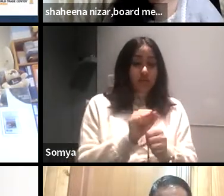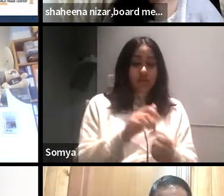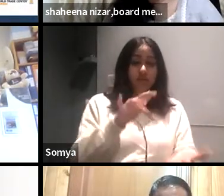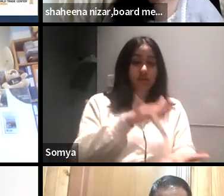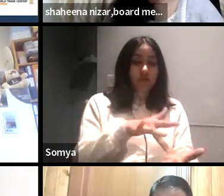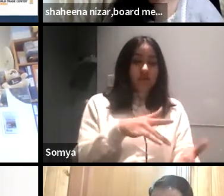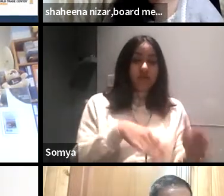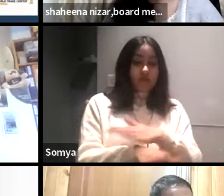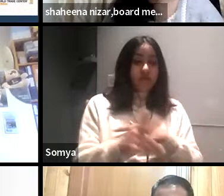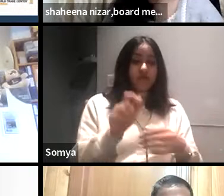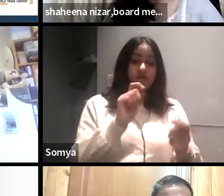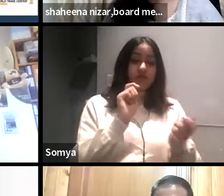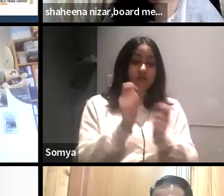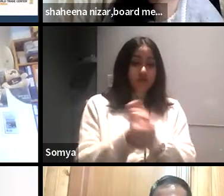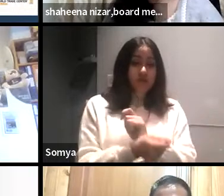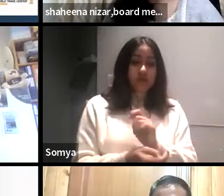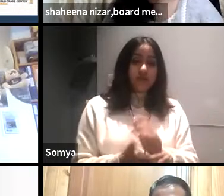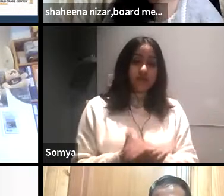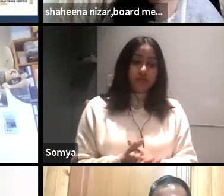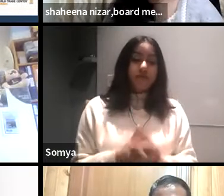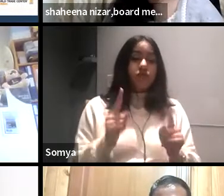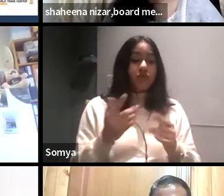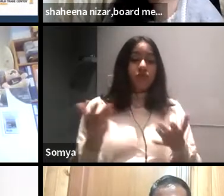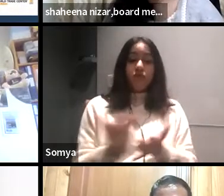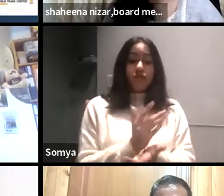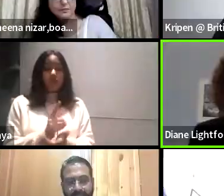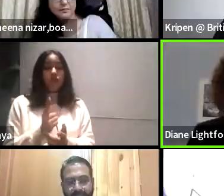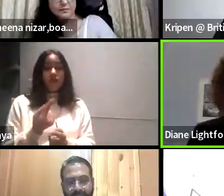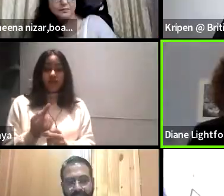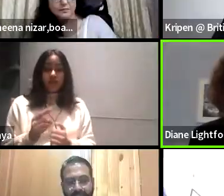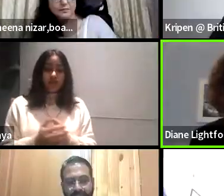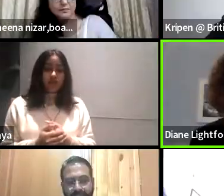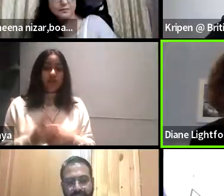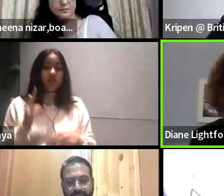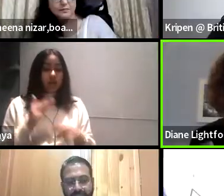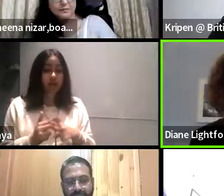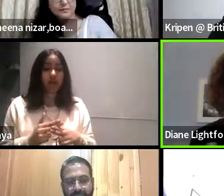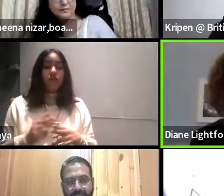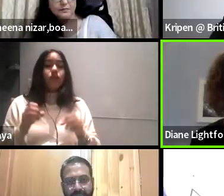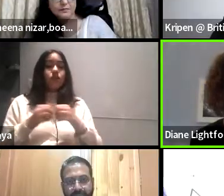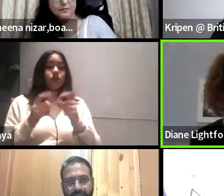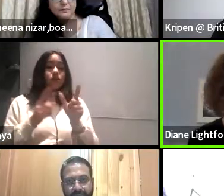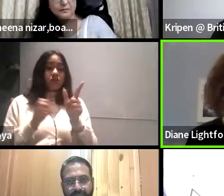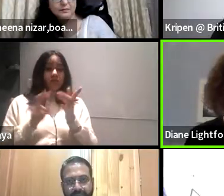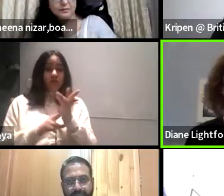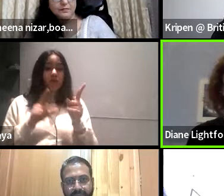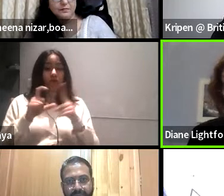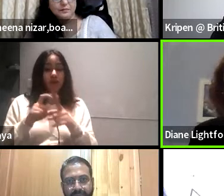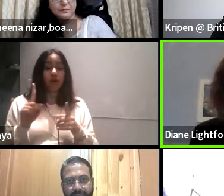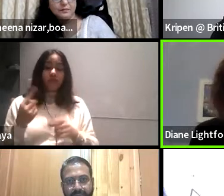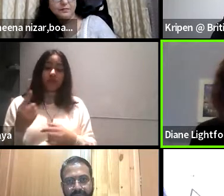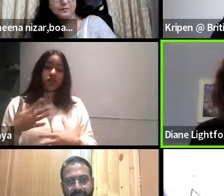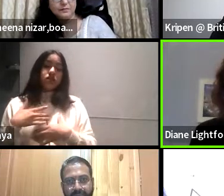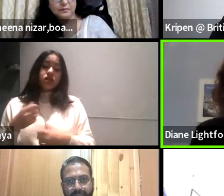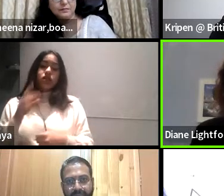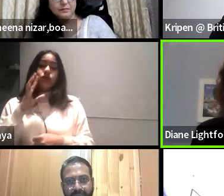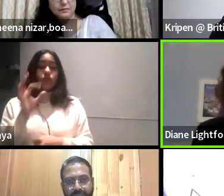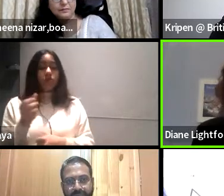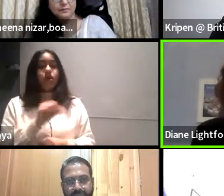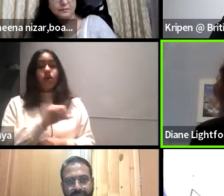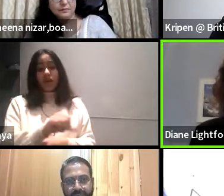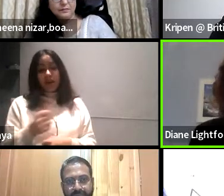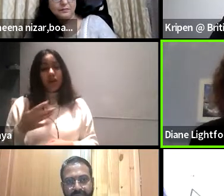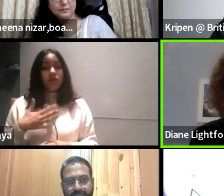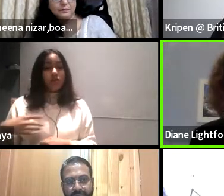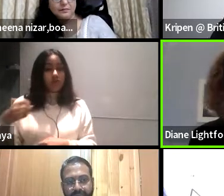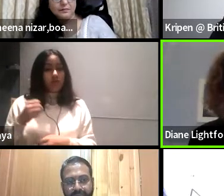that firstly makes it safe for people to ask for what they need, but then goes beyond that and trusts. So another organization we work